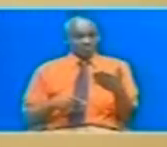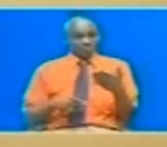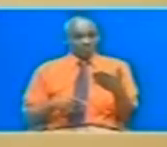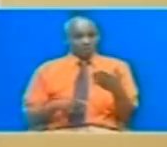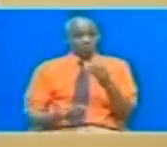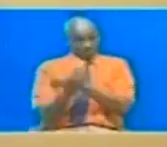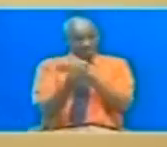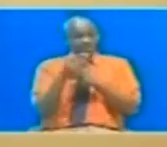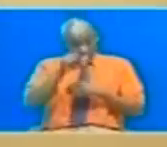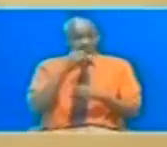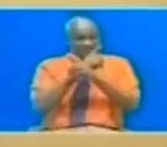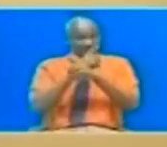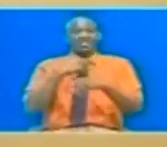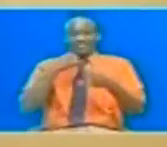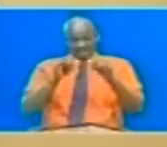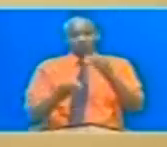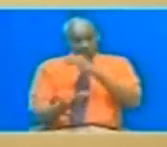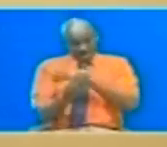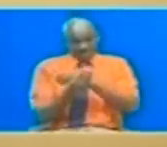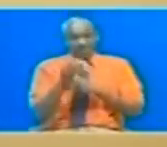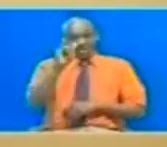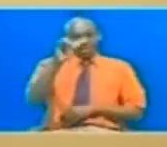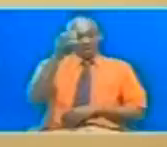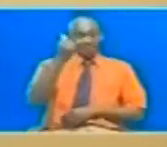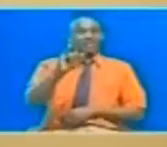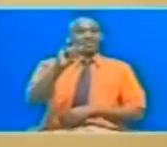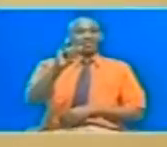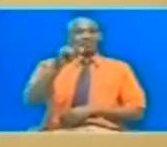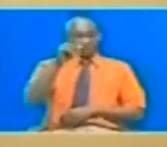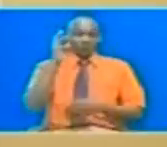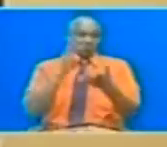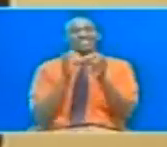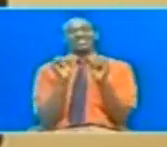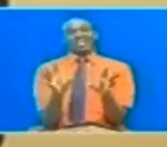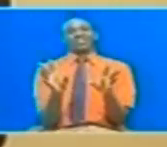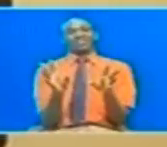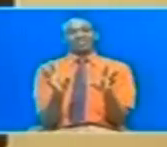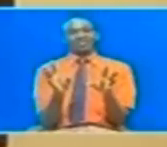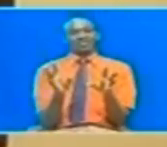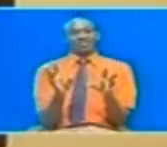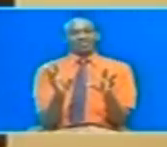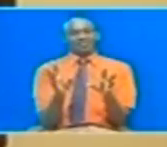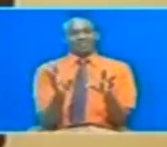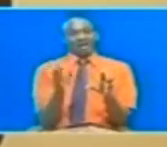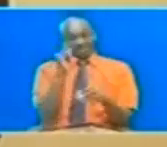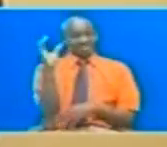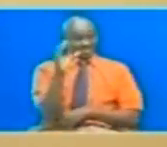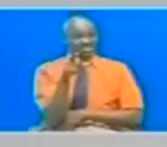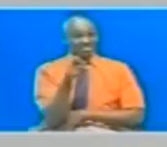to bribe Meshack from being a witness, a prosecution witness at the